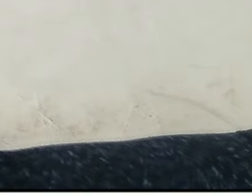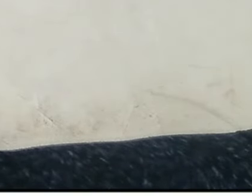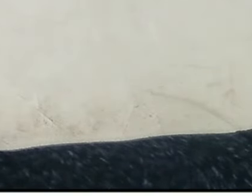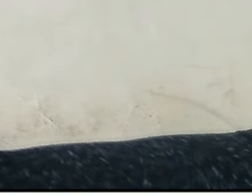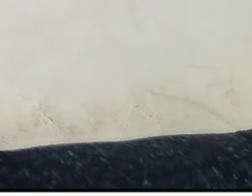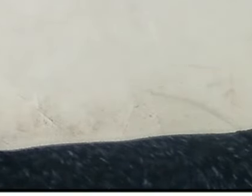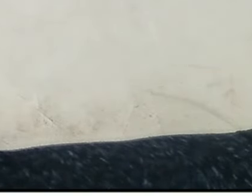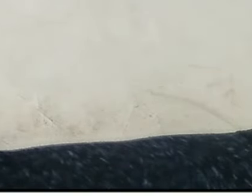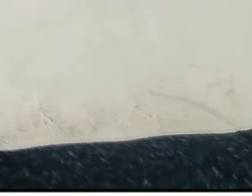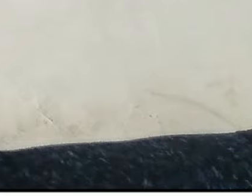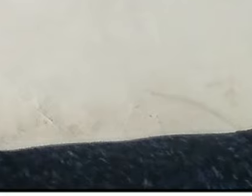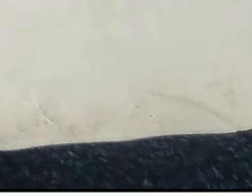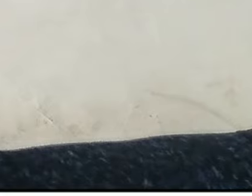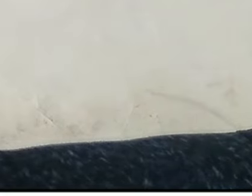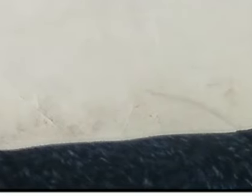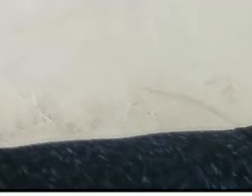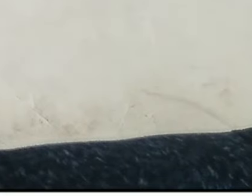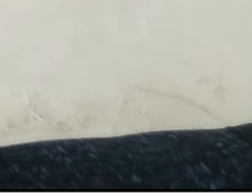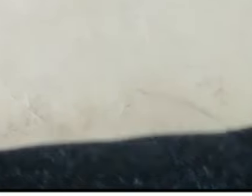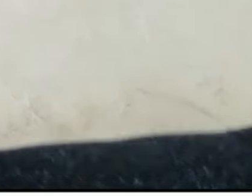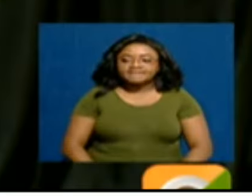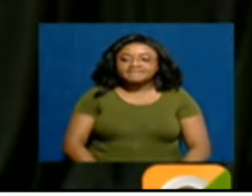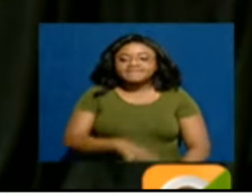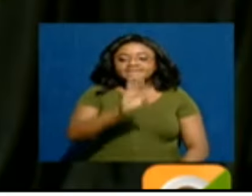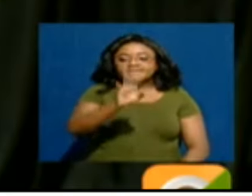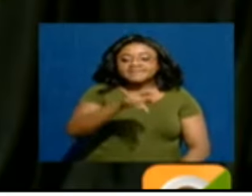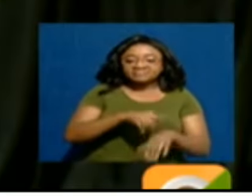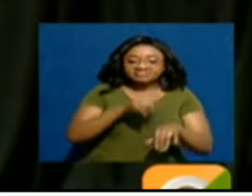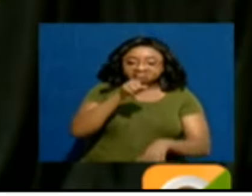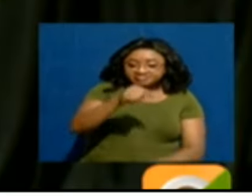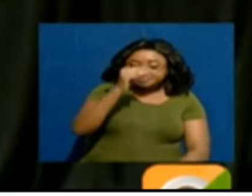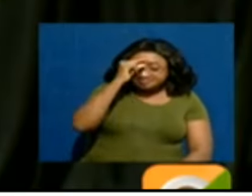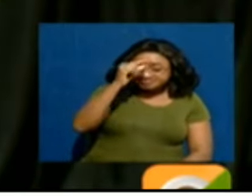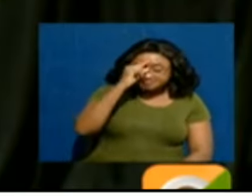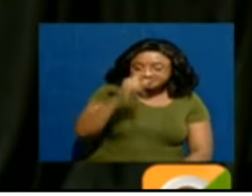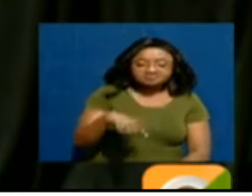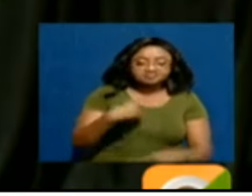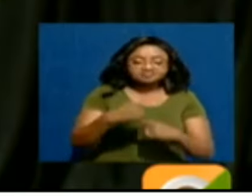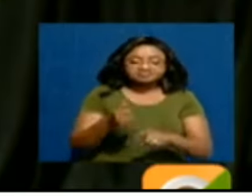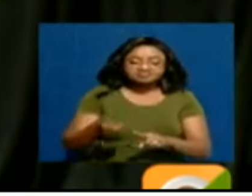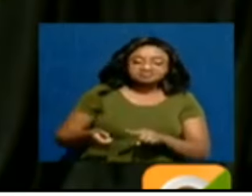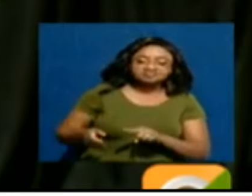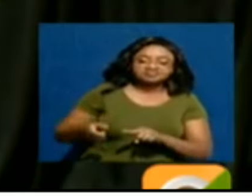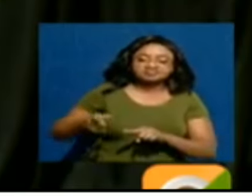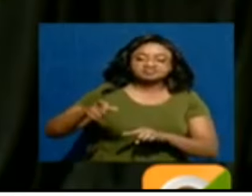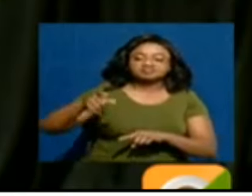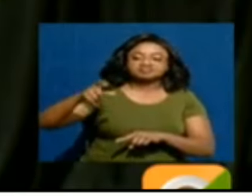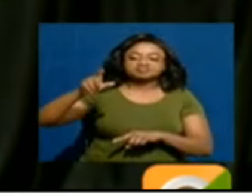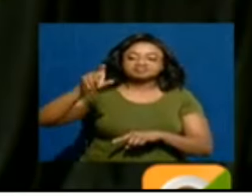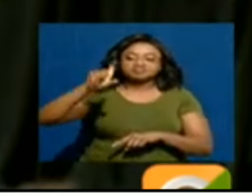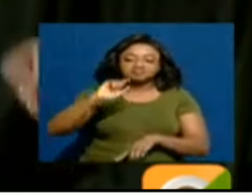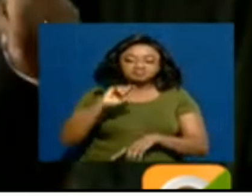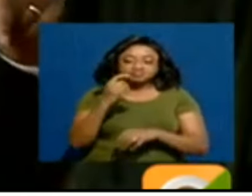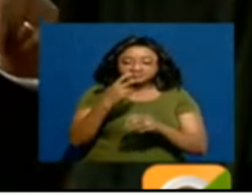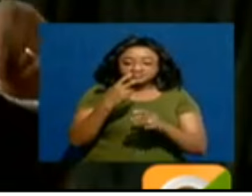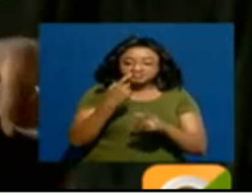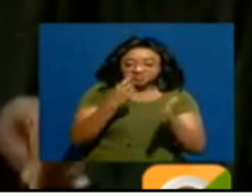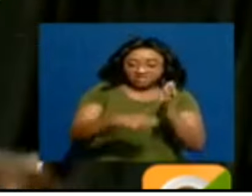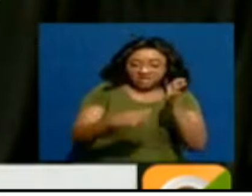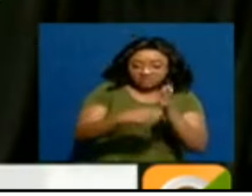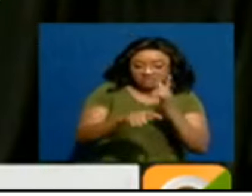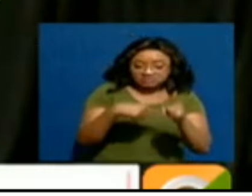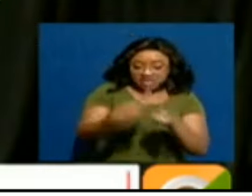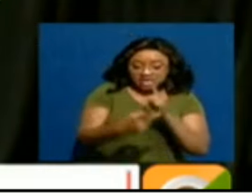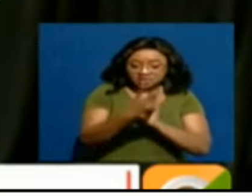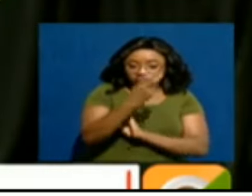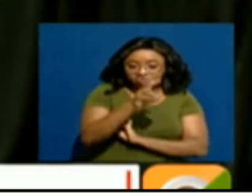on their political observation. Using taxes in 2023 and now in the